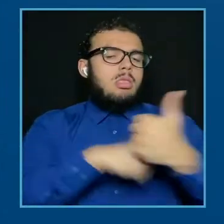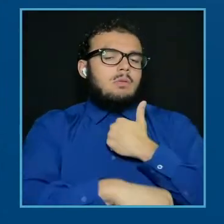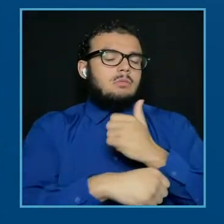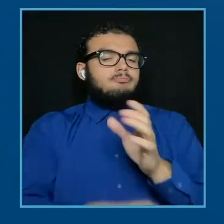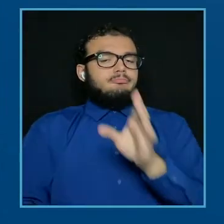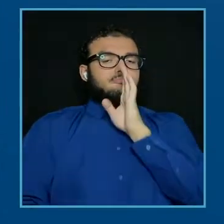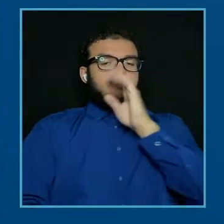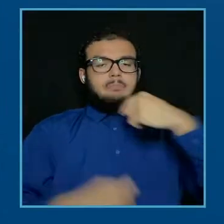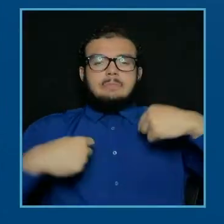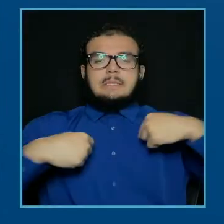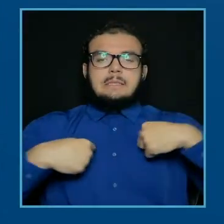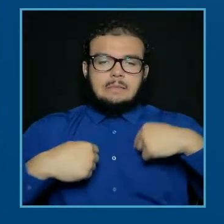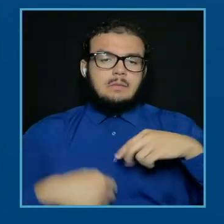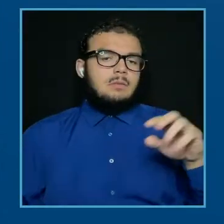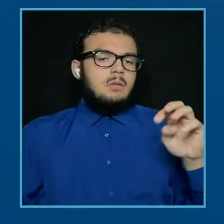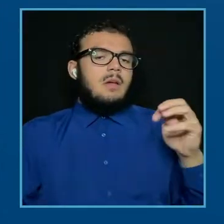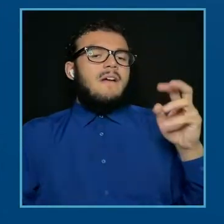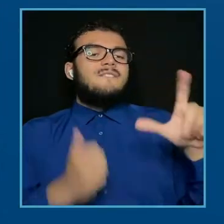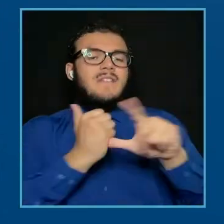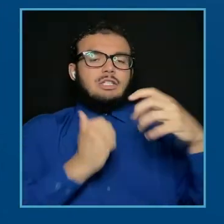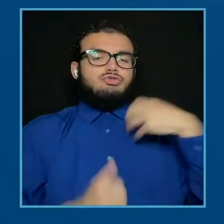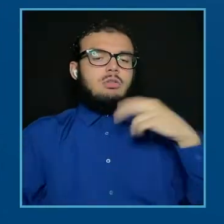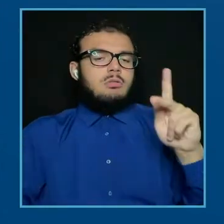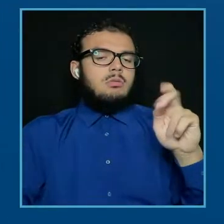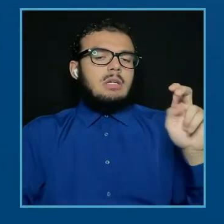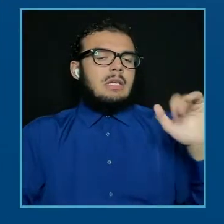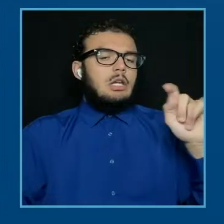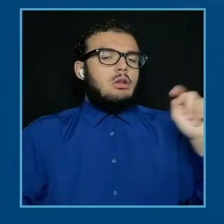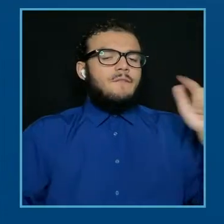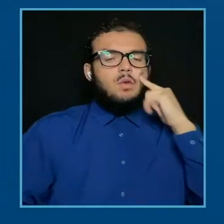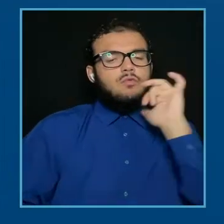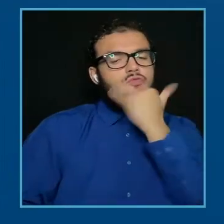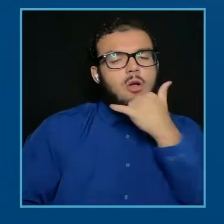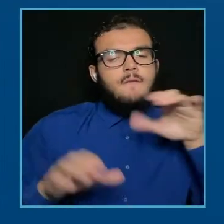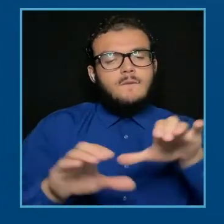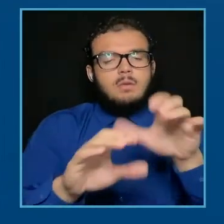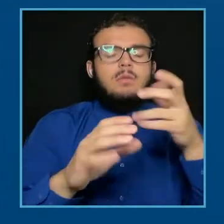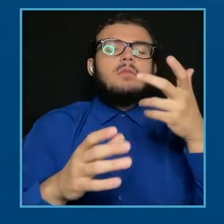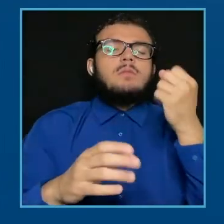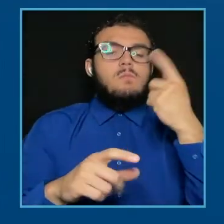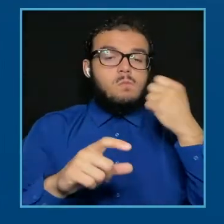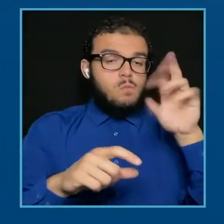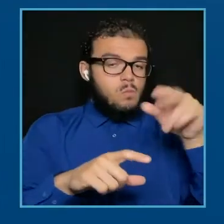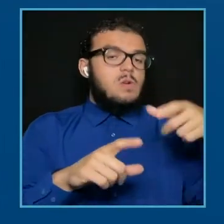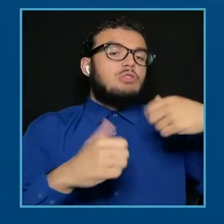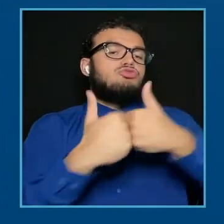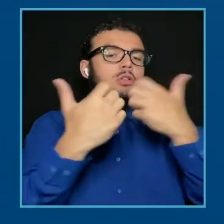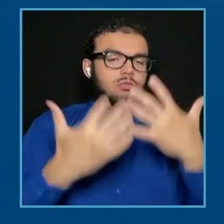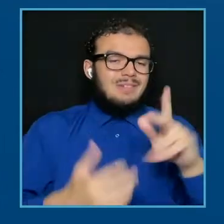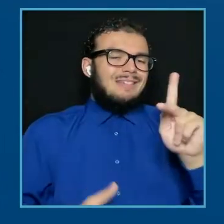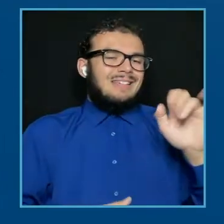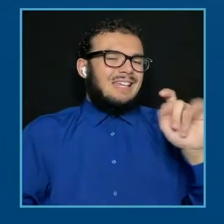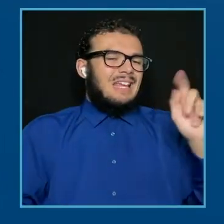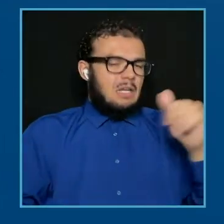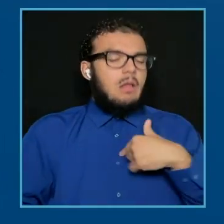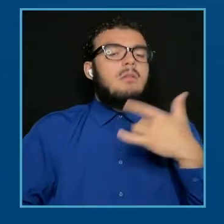against Vice Chair Kenyatta for any wrongful conduct. Further, even the challengers admit that Vice Chair Kenyatta likely won